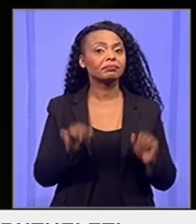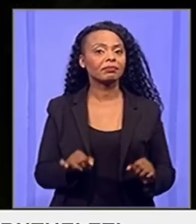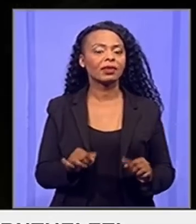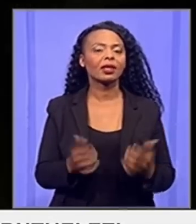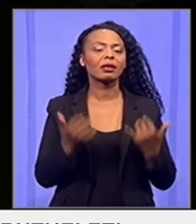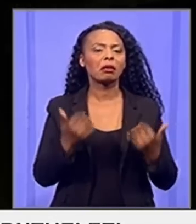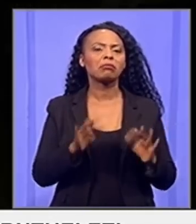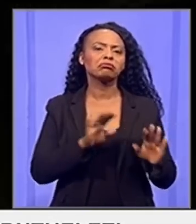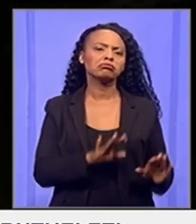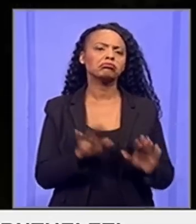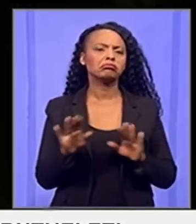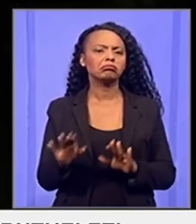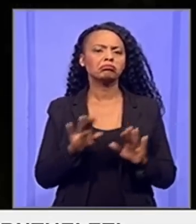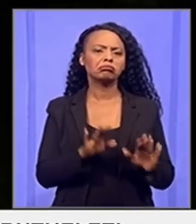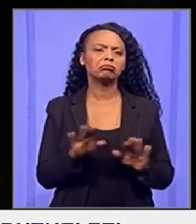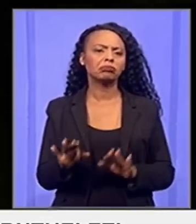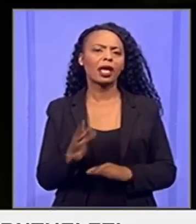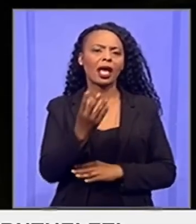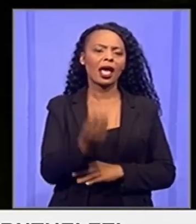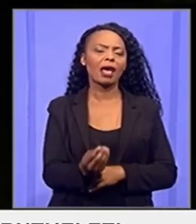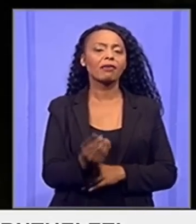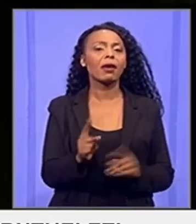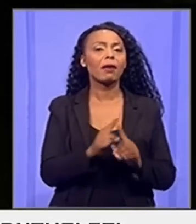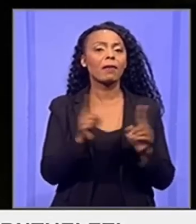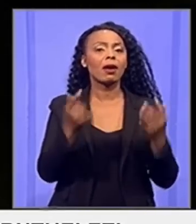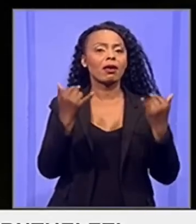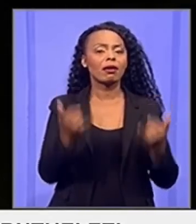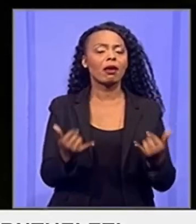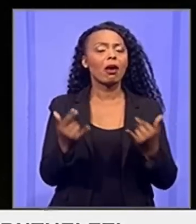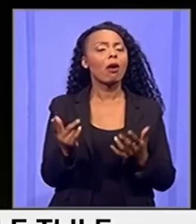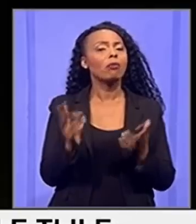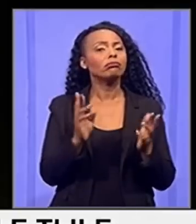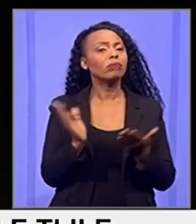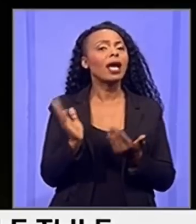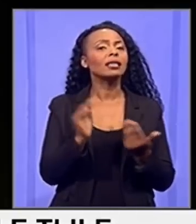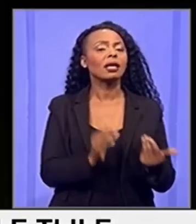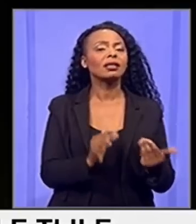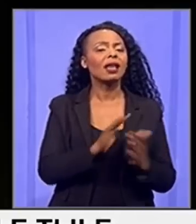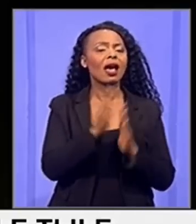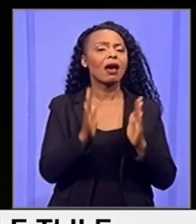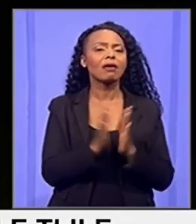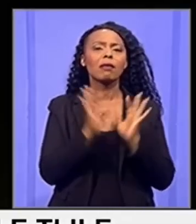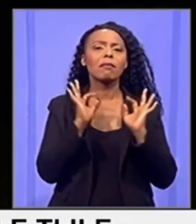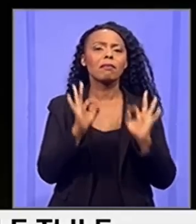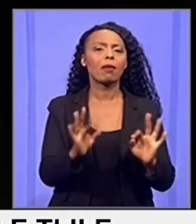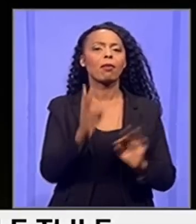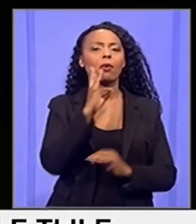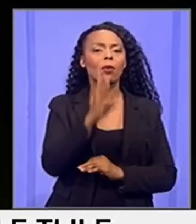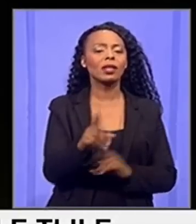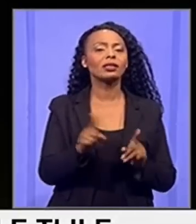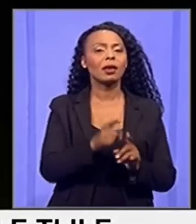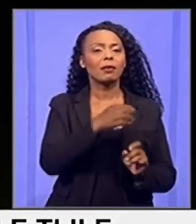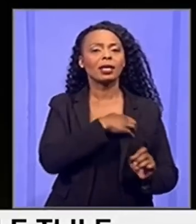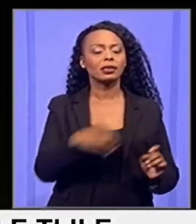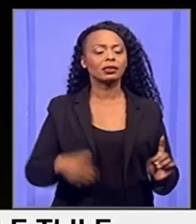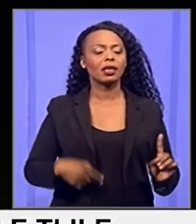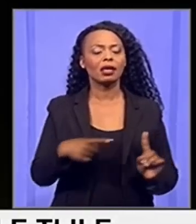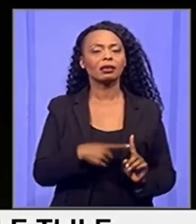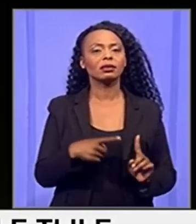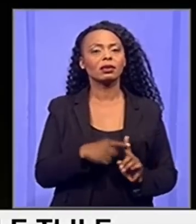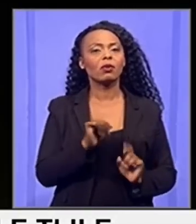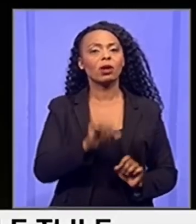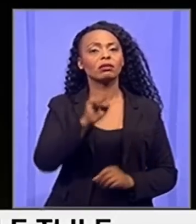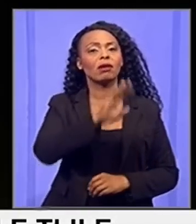maemo a edile mme se re se solofetseng ke gore tiro e tla tsamaya pele o tla gopola gore moporesidente Ramaphosa o tla neelana ka puo ka